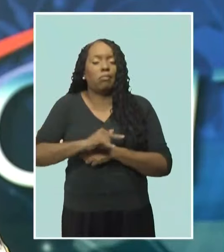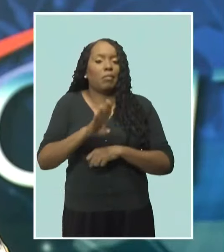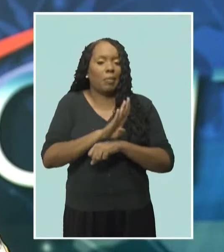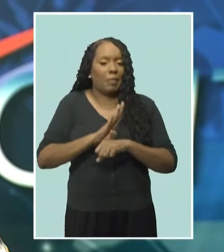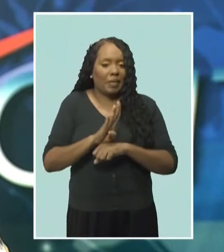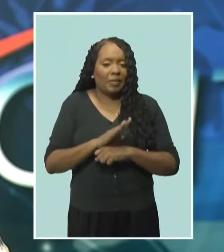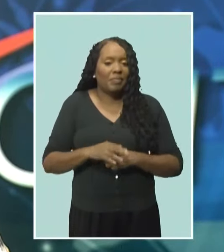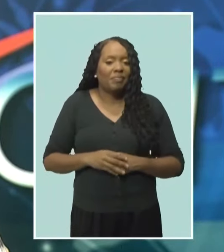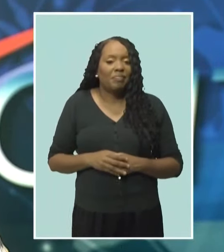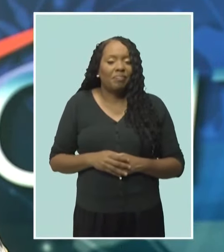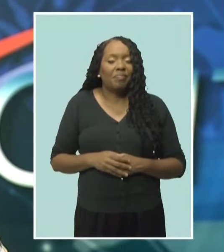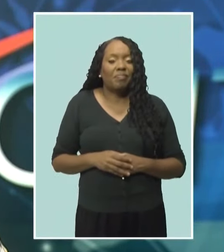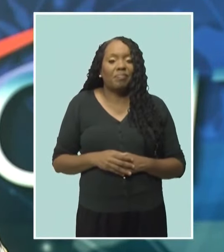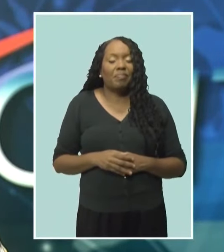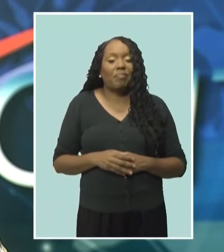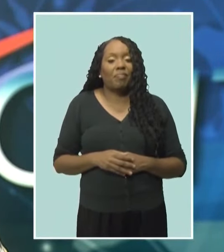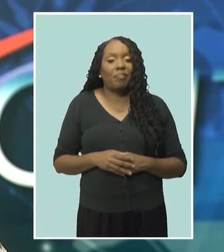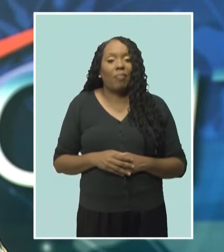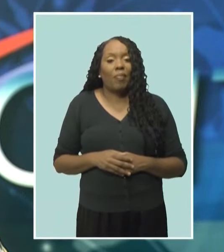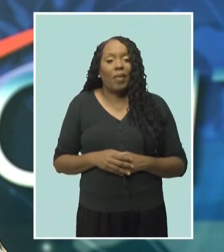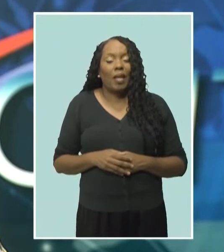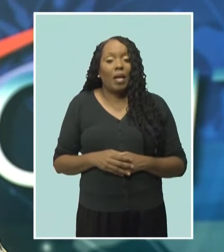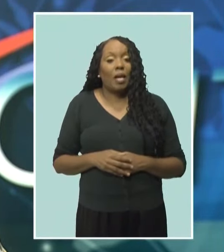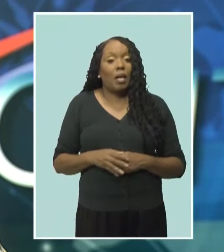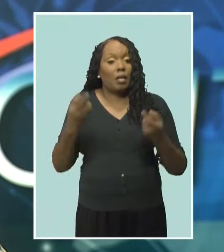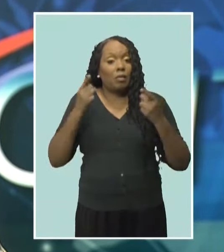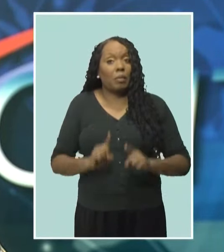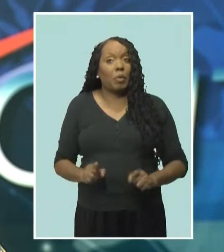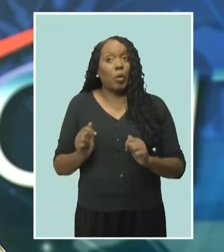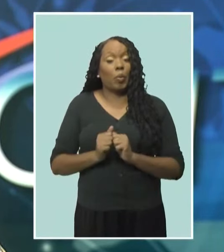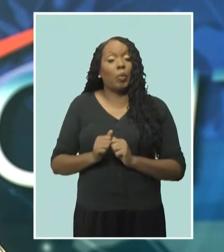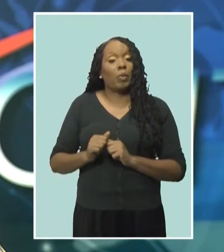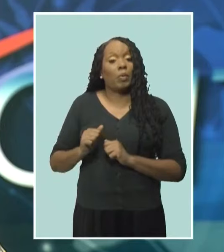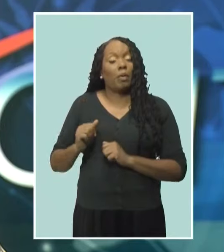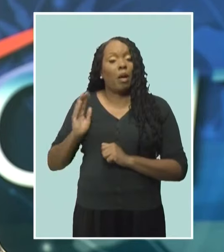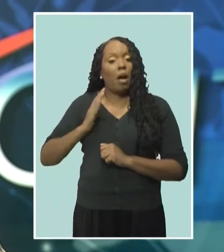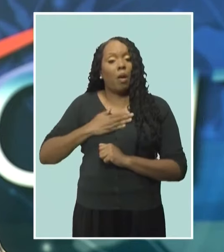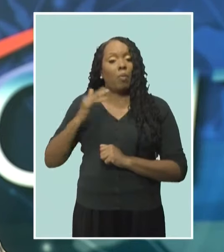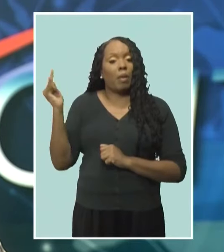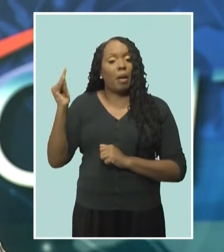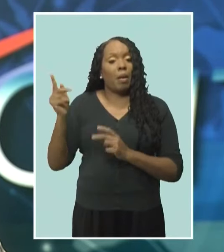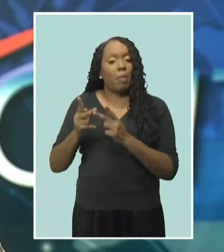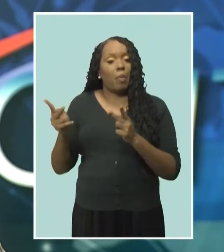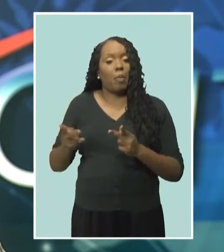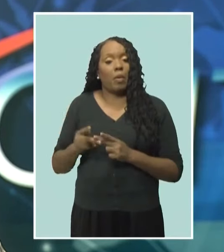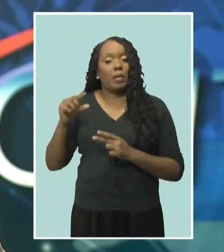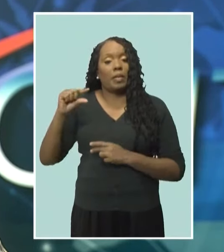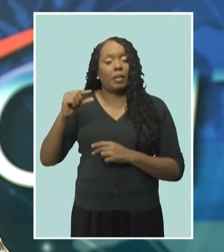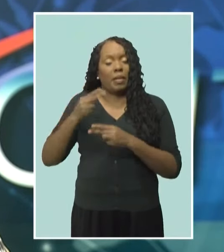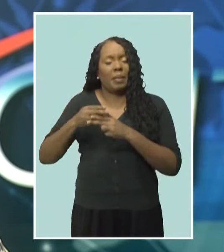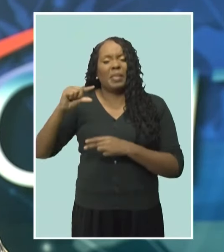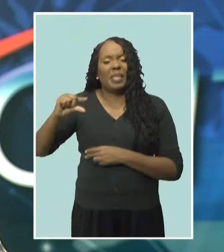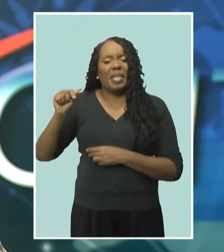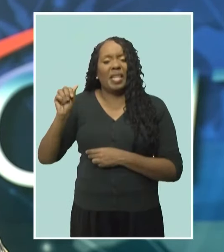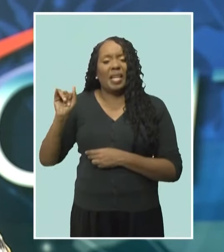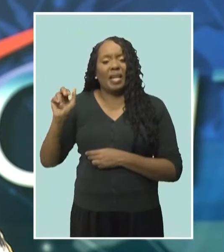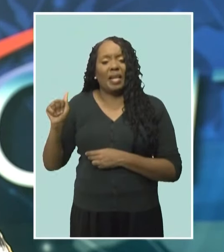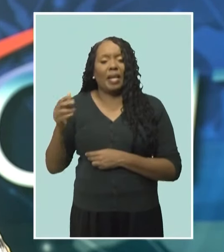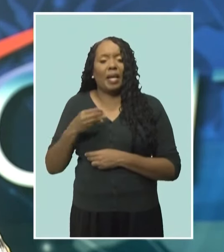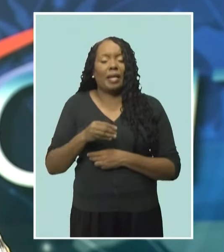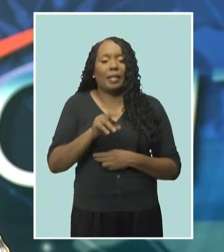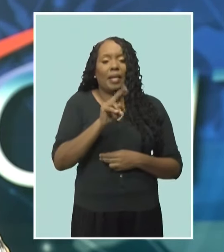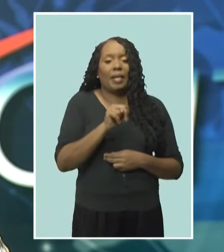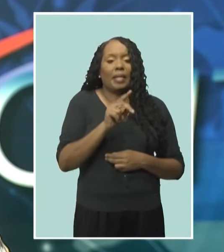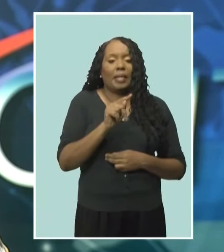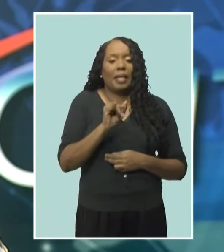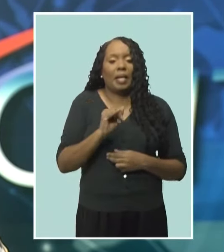A memorandum of understanding between the Grantley Adams International Airport Incorporated and the National Transformation Initiative has been inked. It